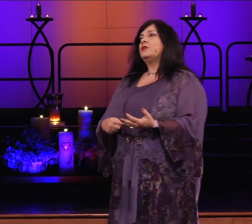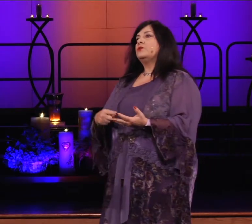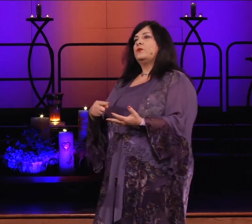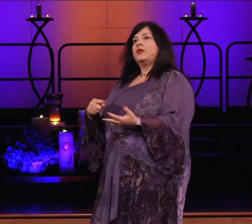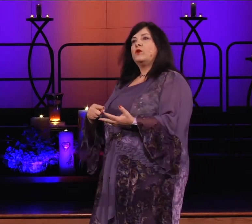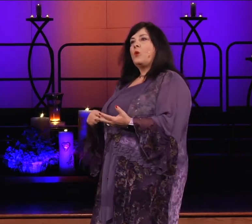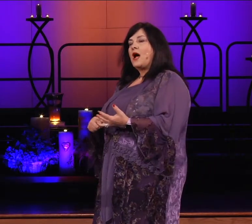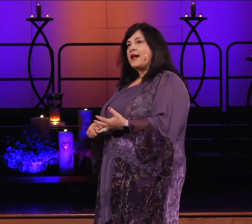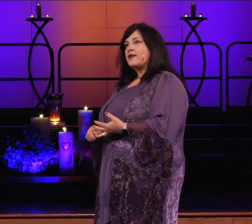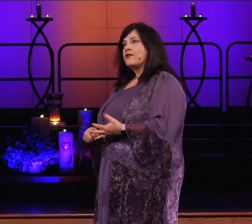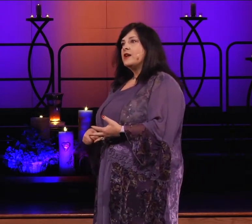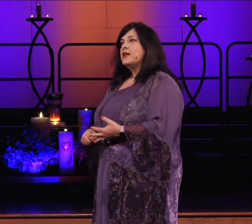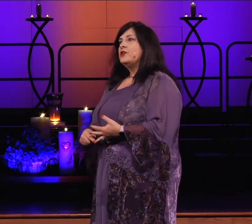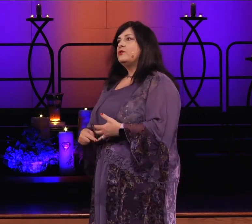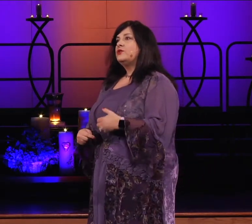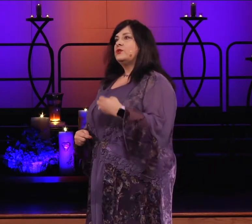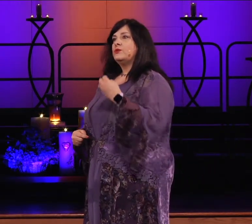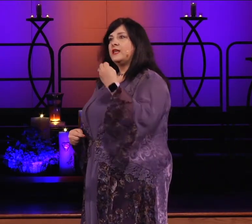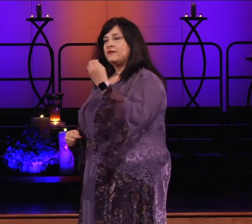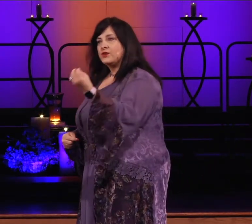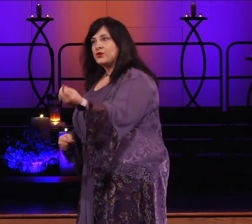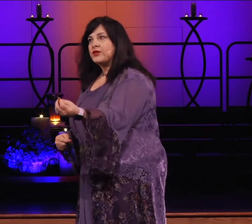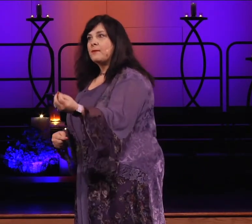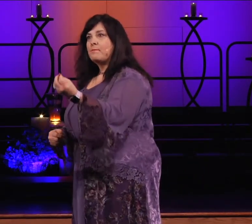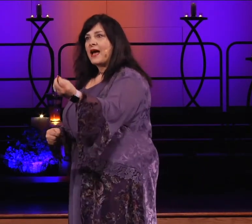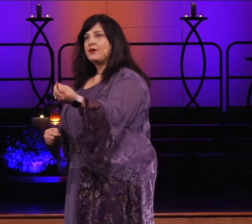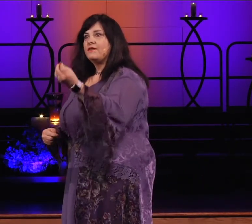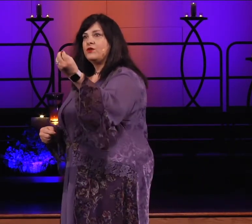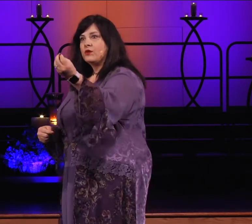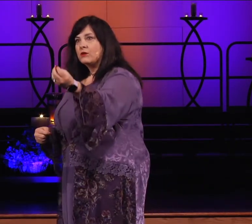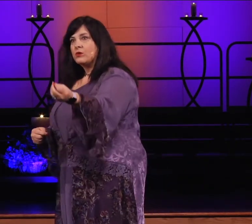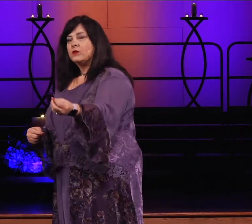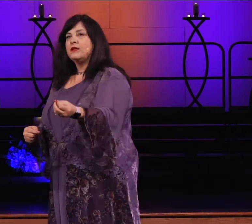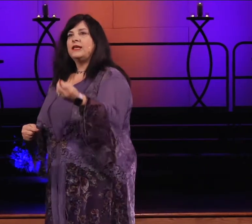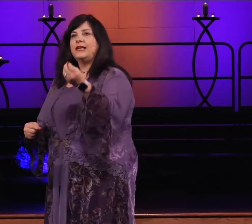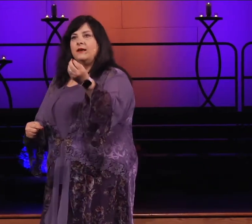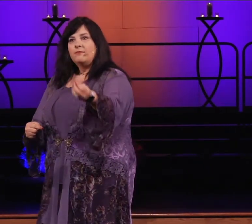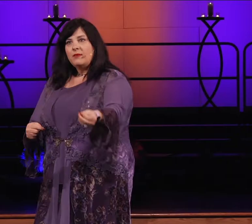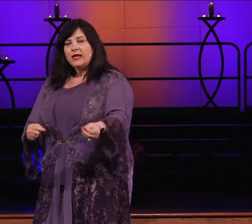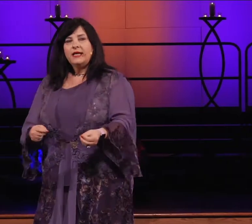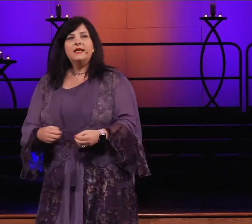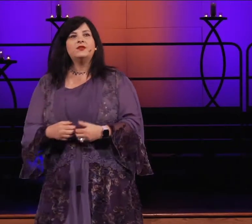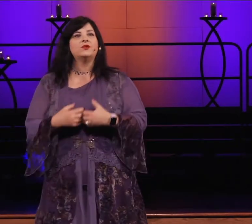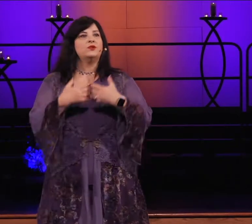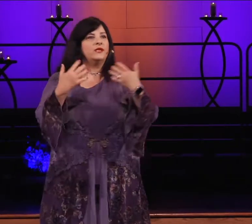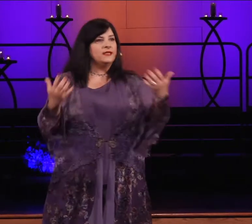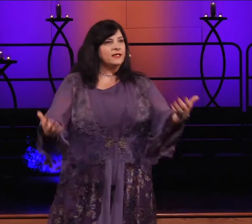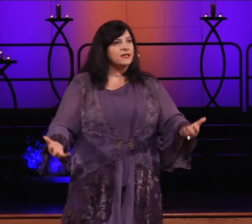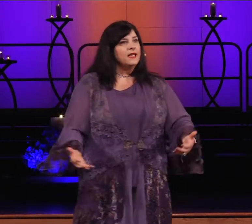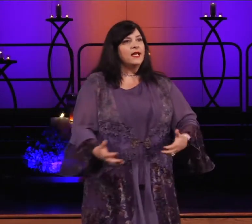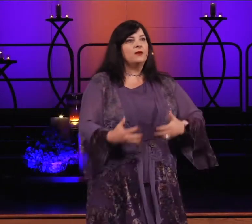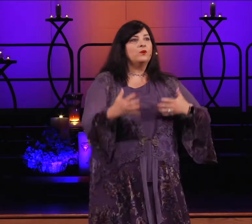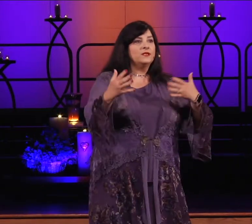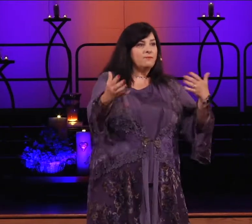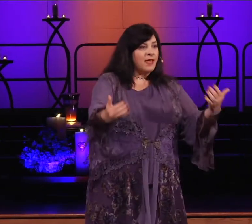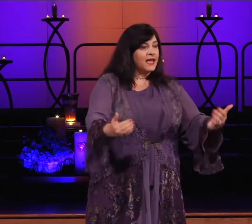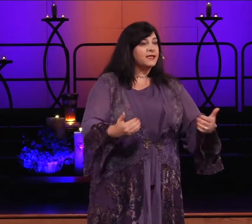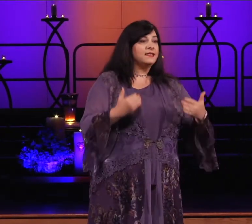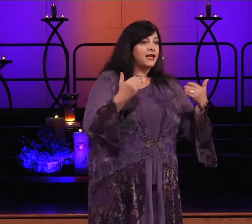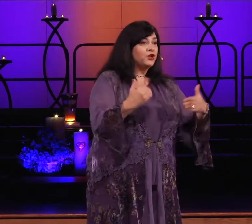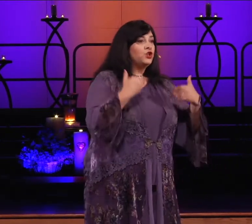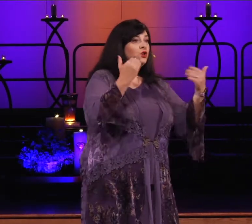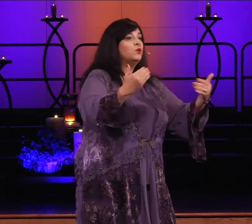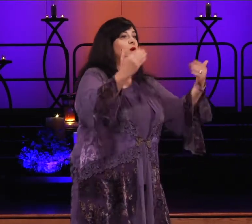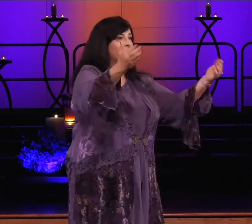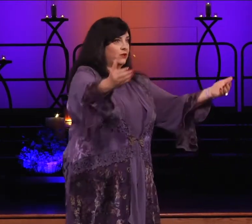A cult will require you to give a certain amount of your worldly money to it, and will demand